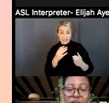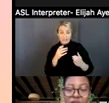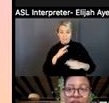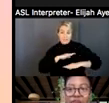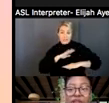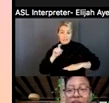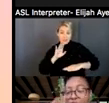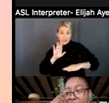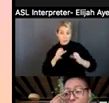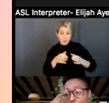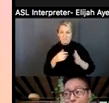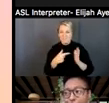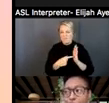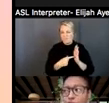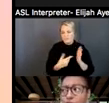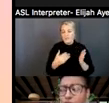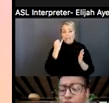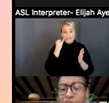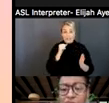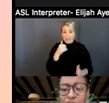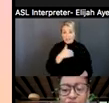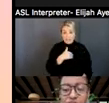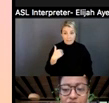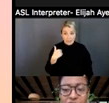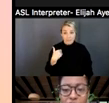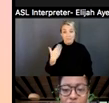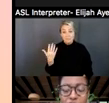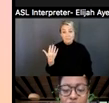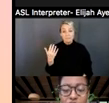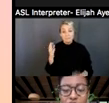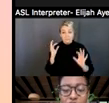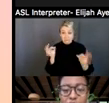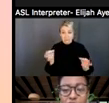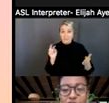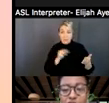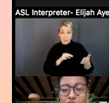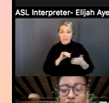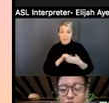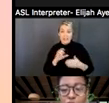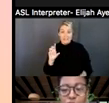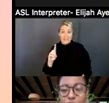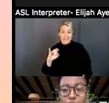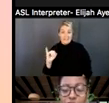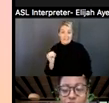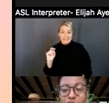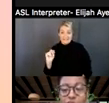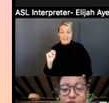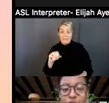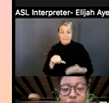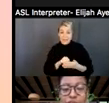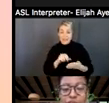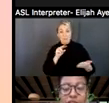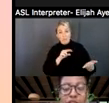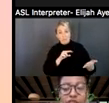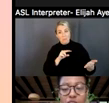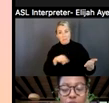examples. And if you're not a member, then definitely check out the Design Justice page that you will find yourself